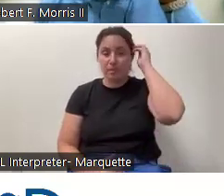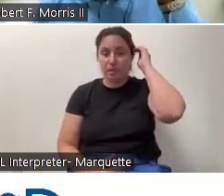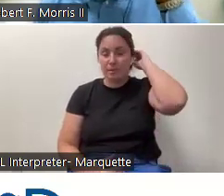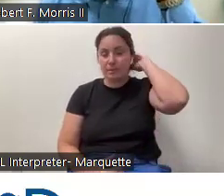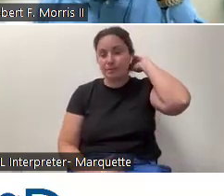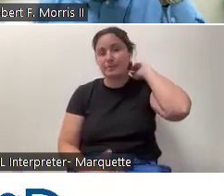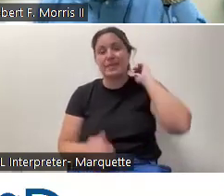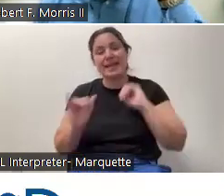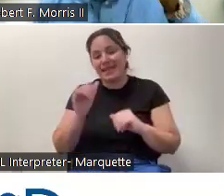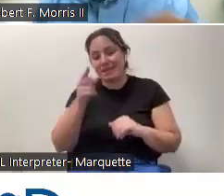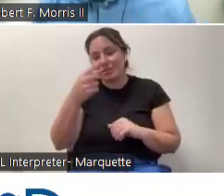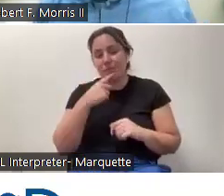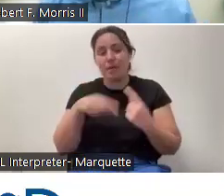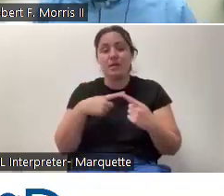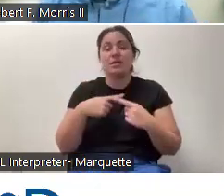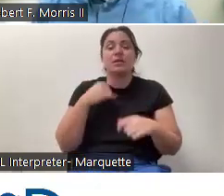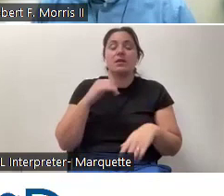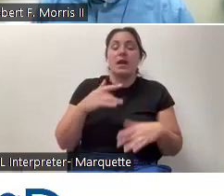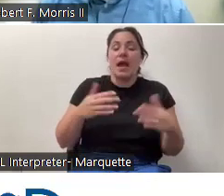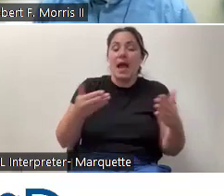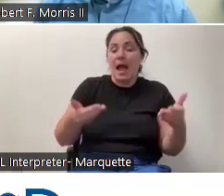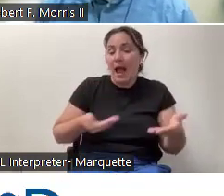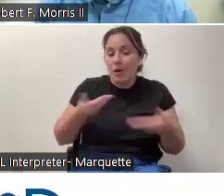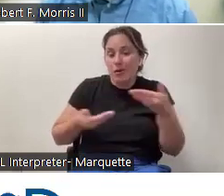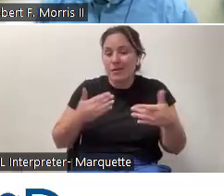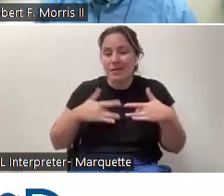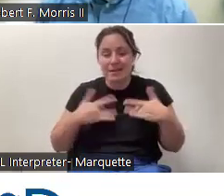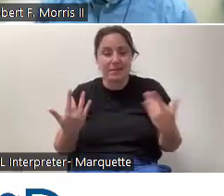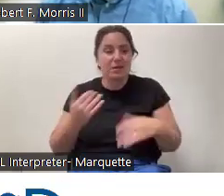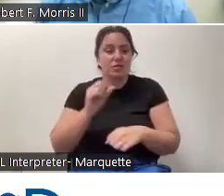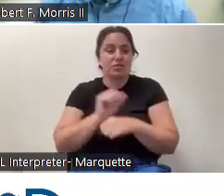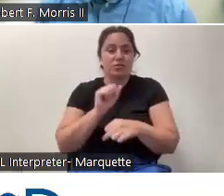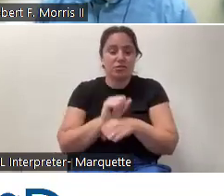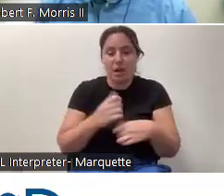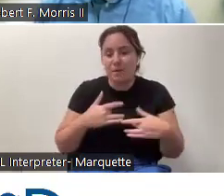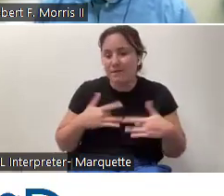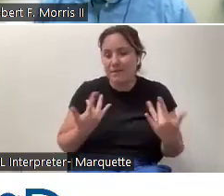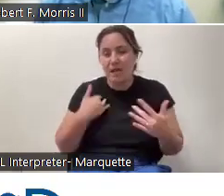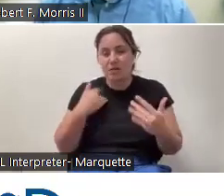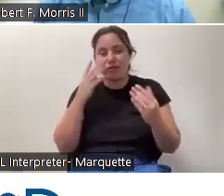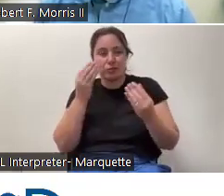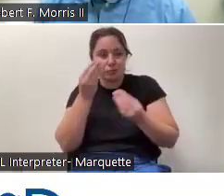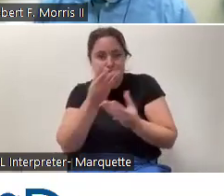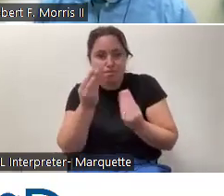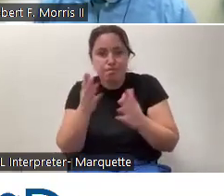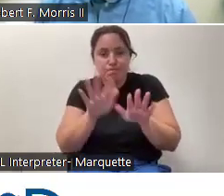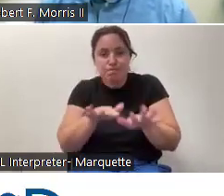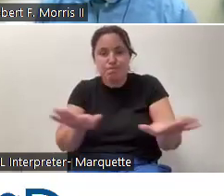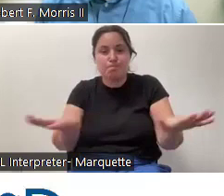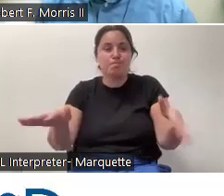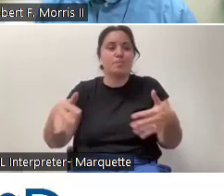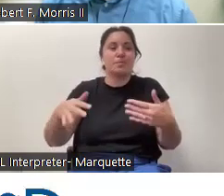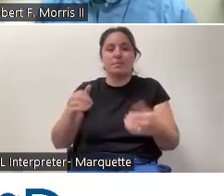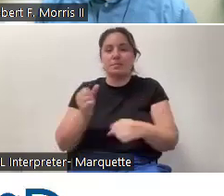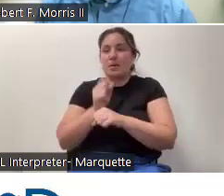talked about too, hiring events, job fairs, community events, just getting kind of the word out. People are able to make connections